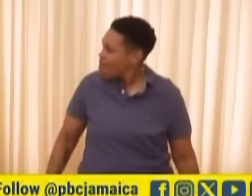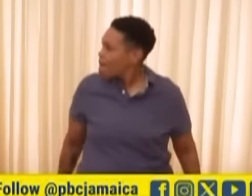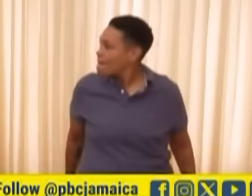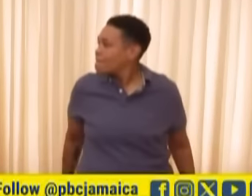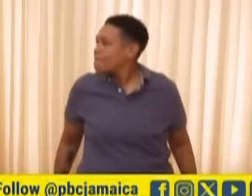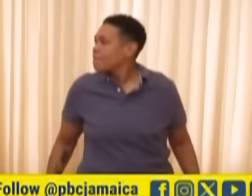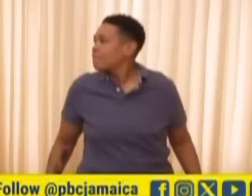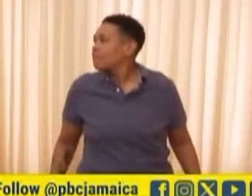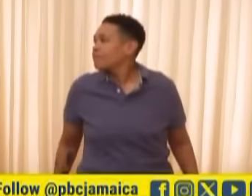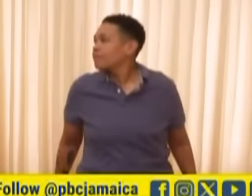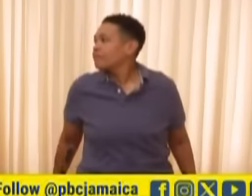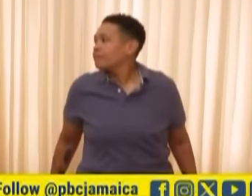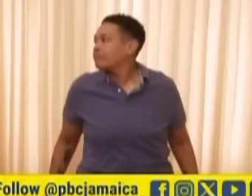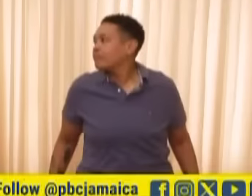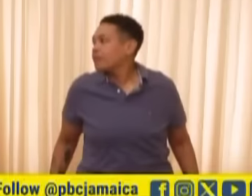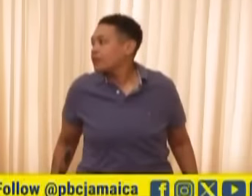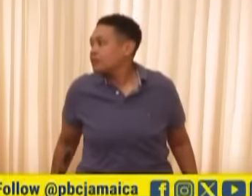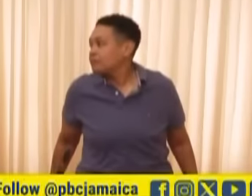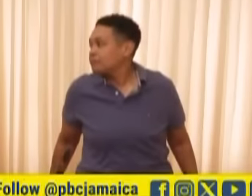Today is a